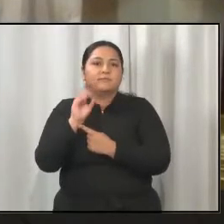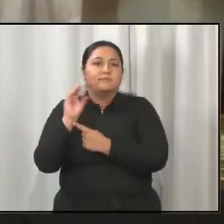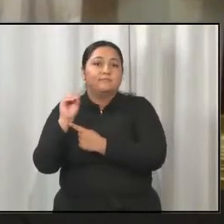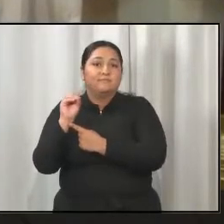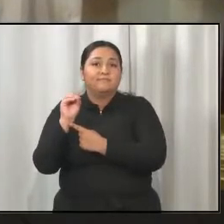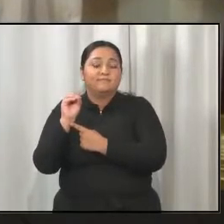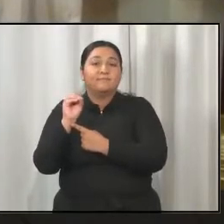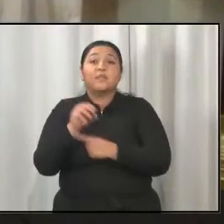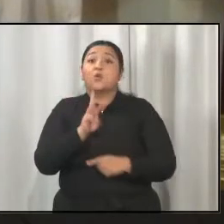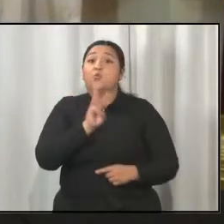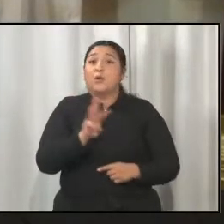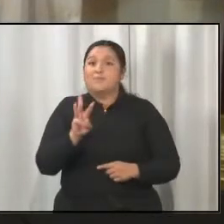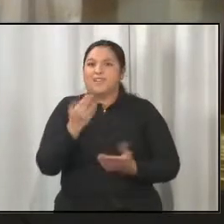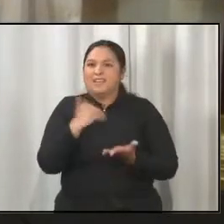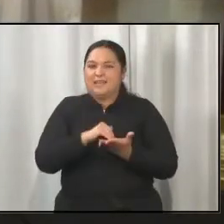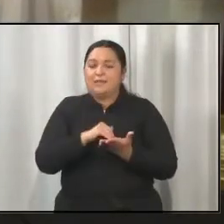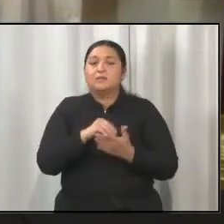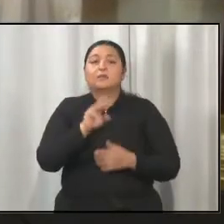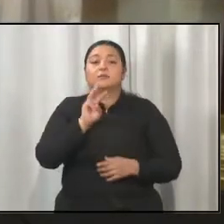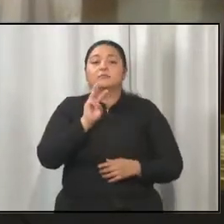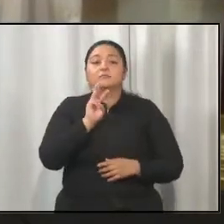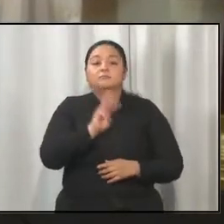562-570-4500, and our website again is